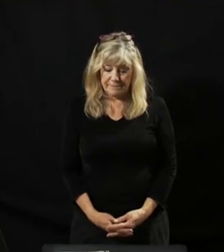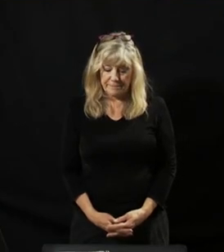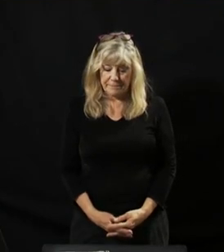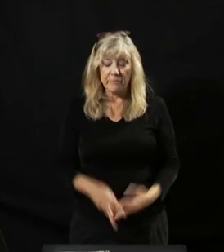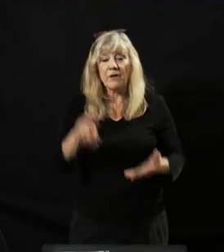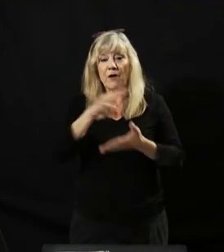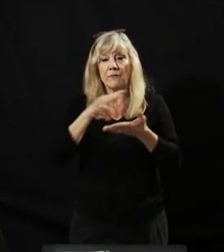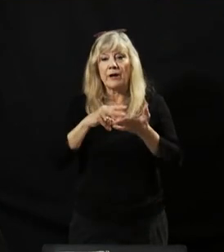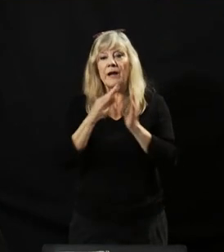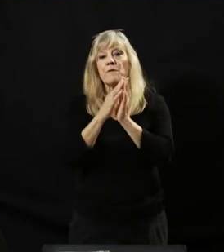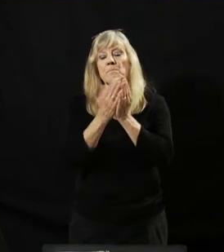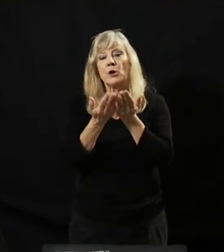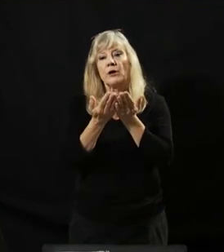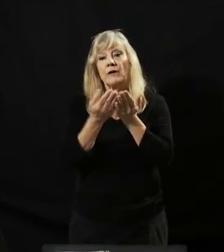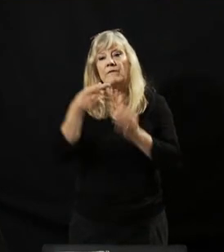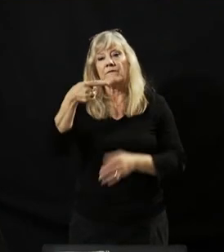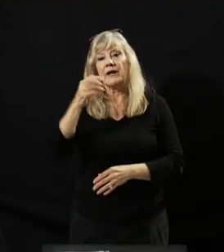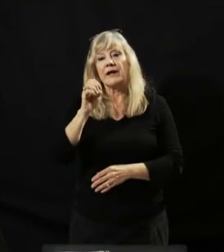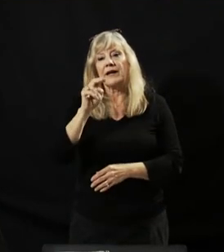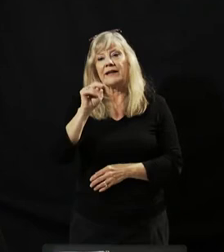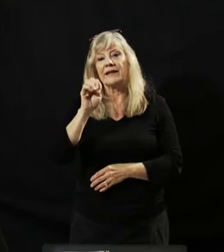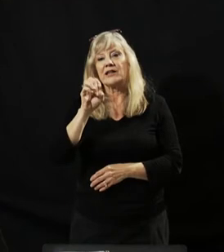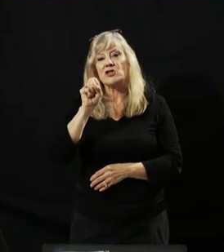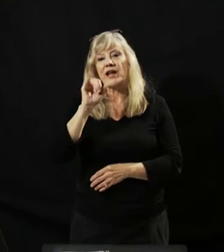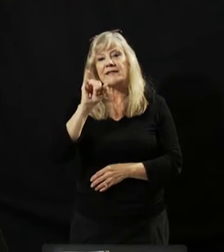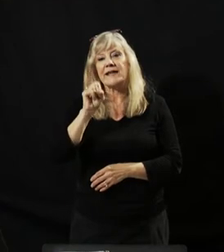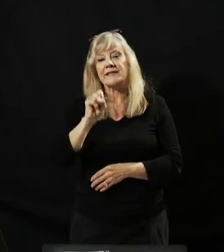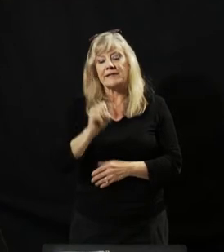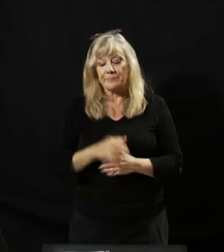A reading from the book of Genesis.